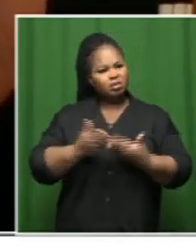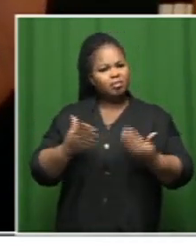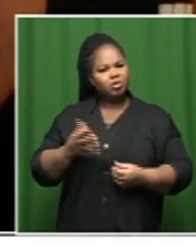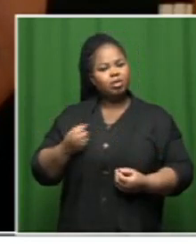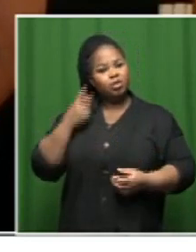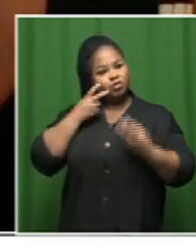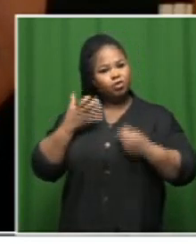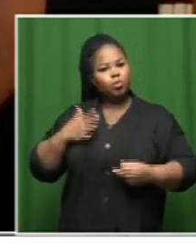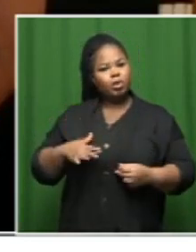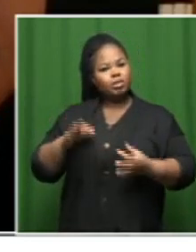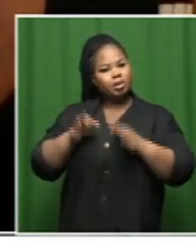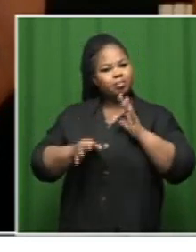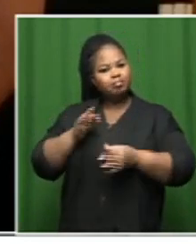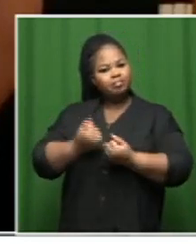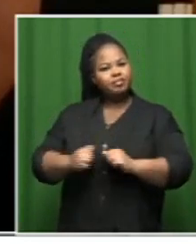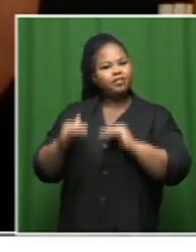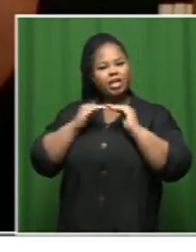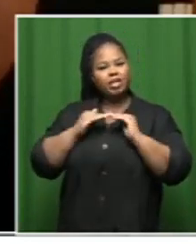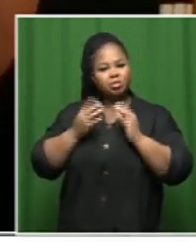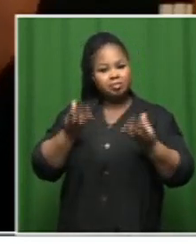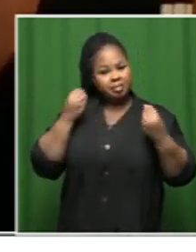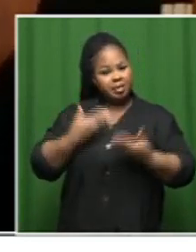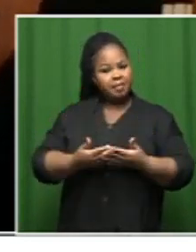seek will be meted out?